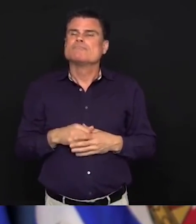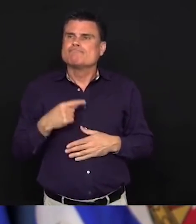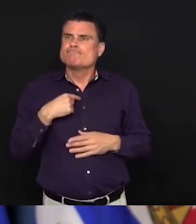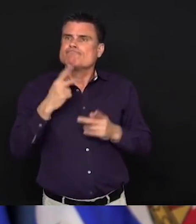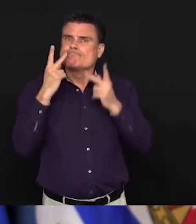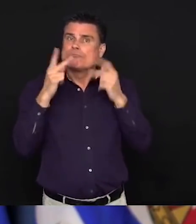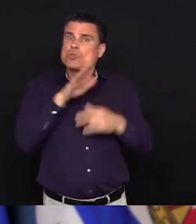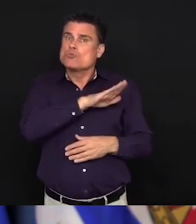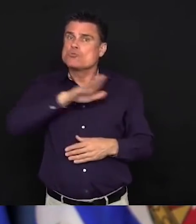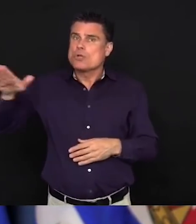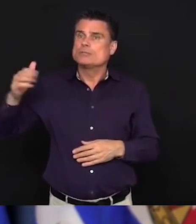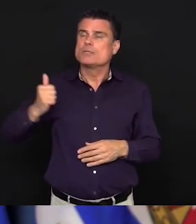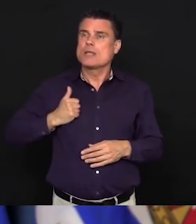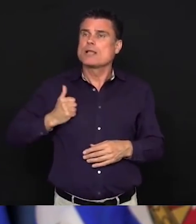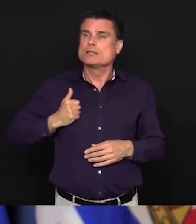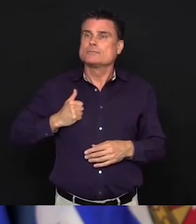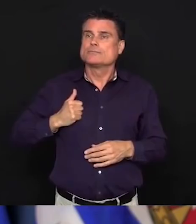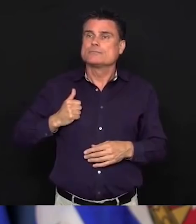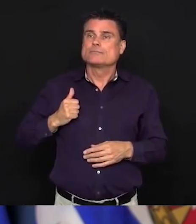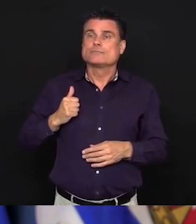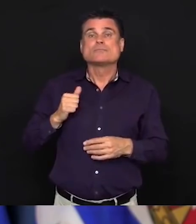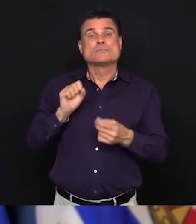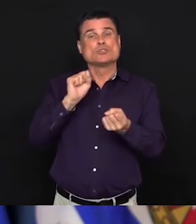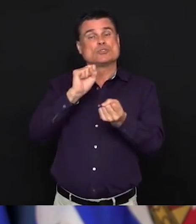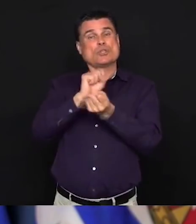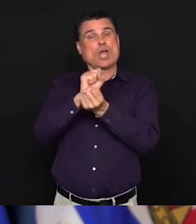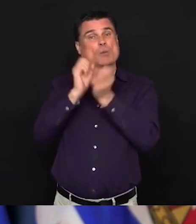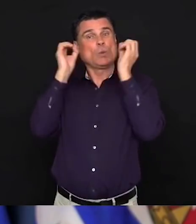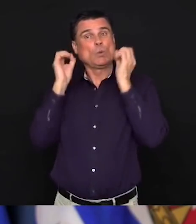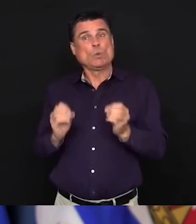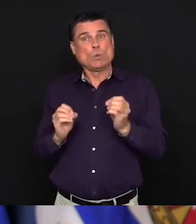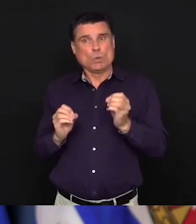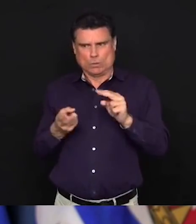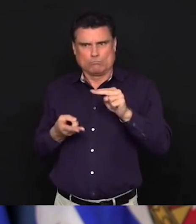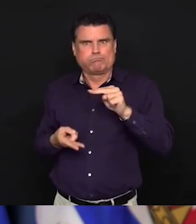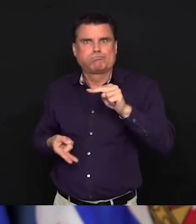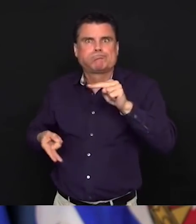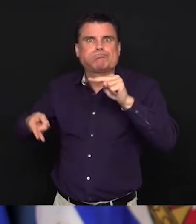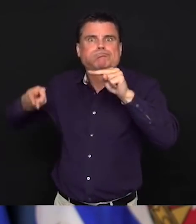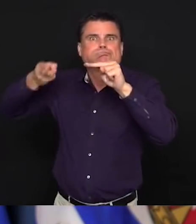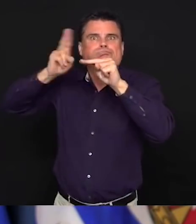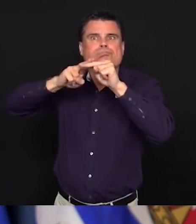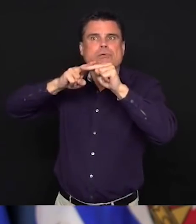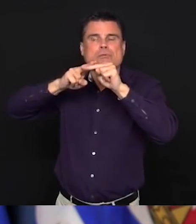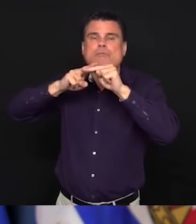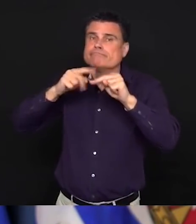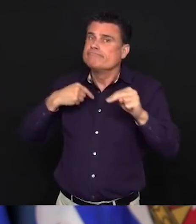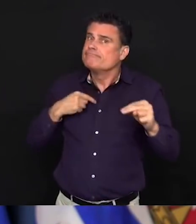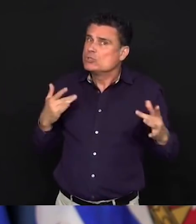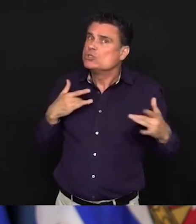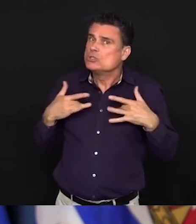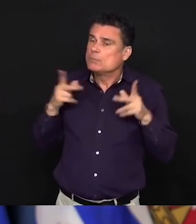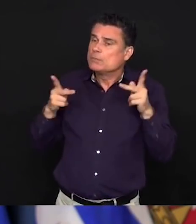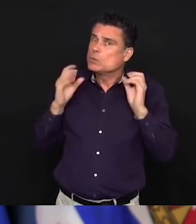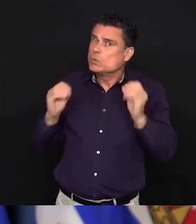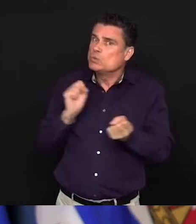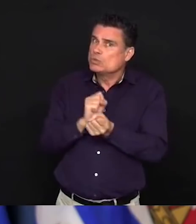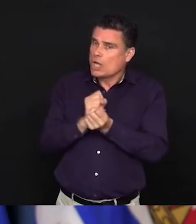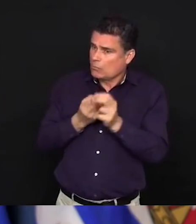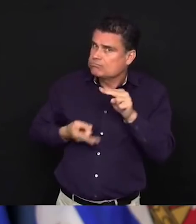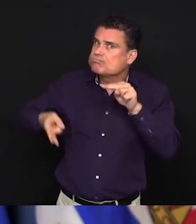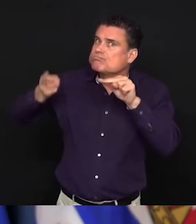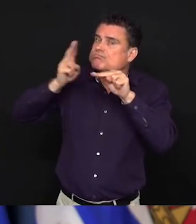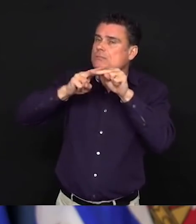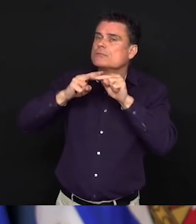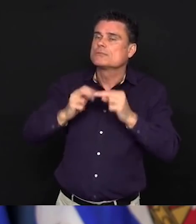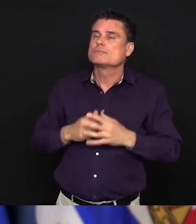Minister James said earlier today, the strength of our economy prior to the pandemic's arrival on our shores puts us